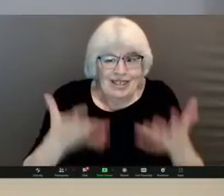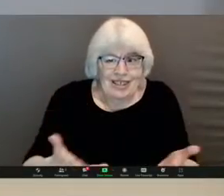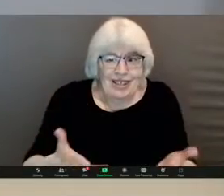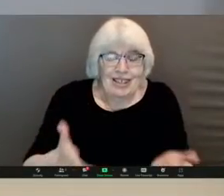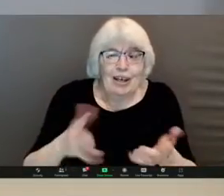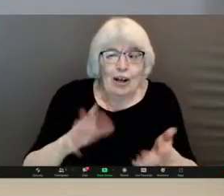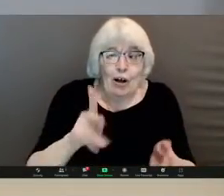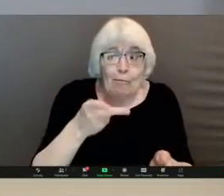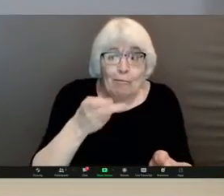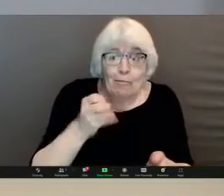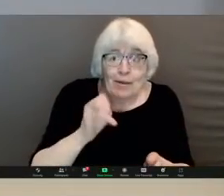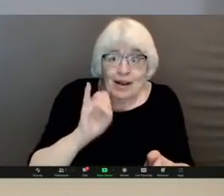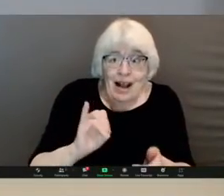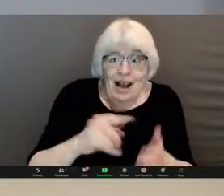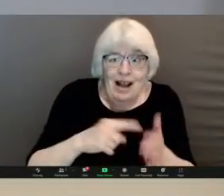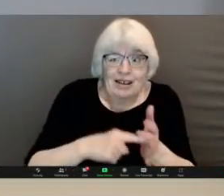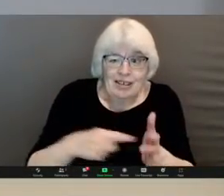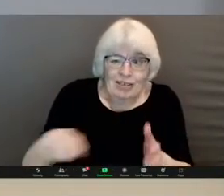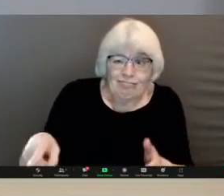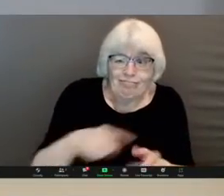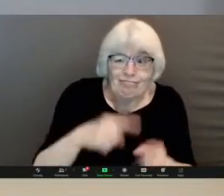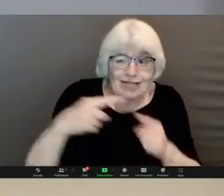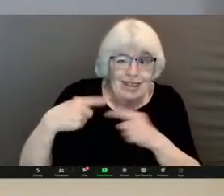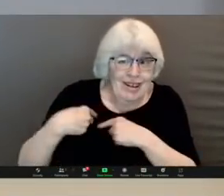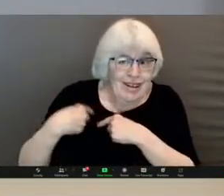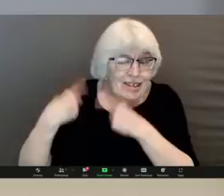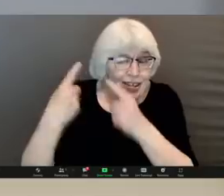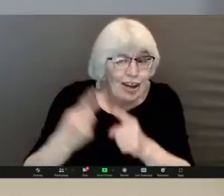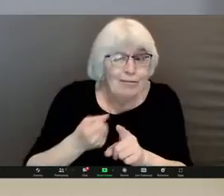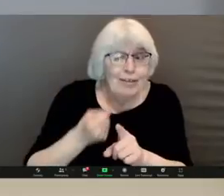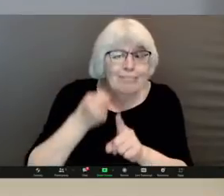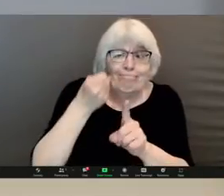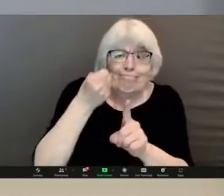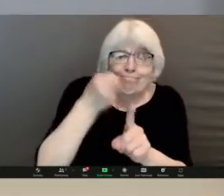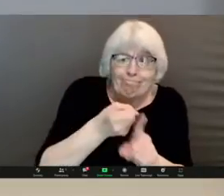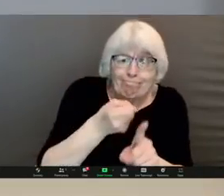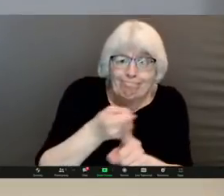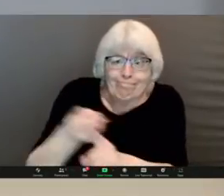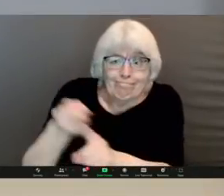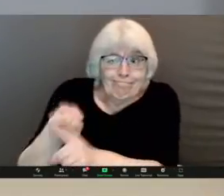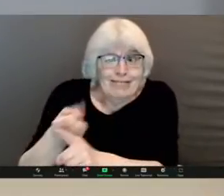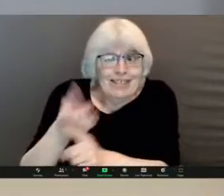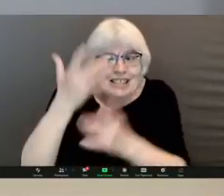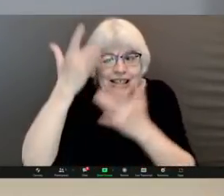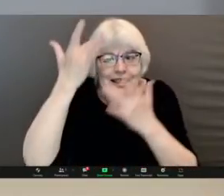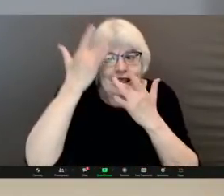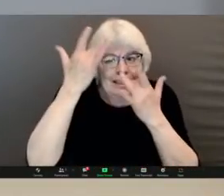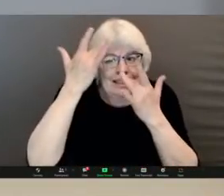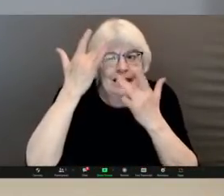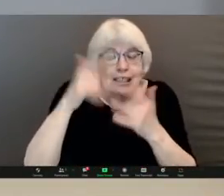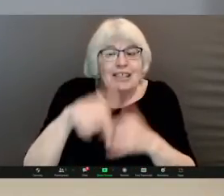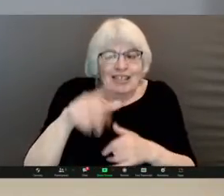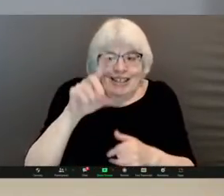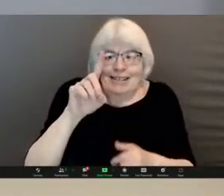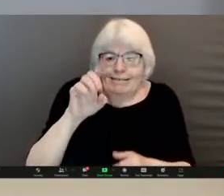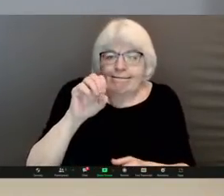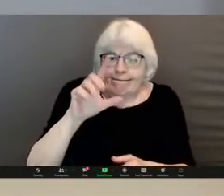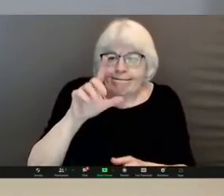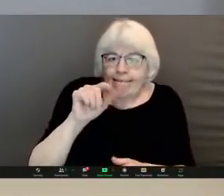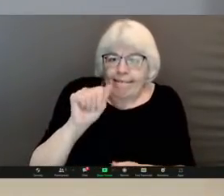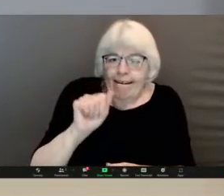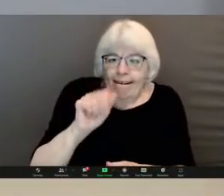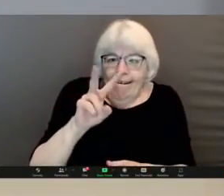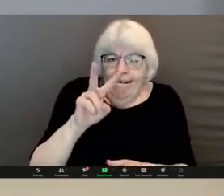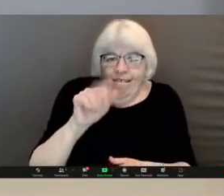1st have been the Delta variant. The country is in the early stages of the 4th wave. The curve depicting